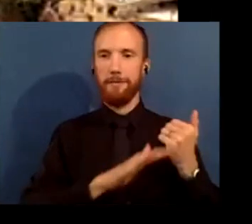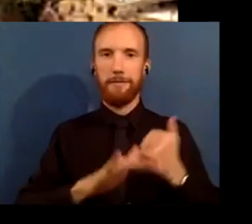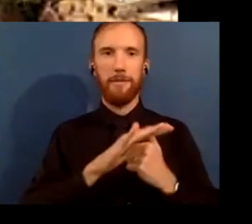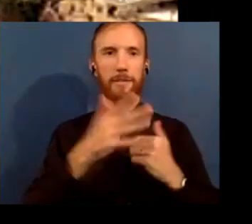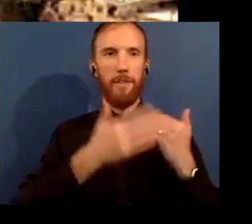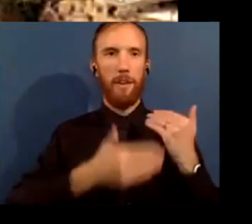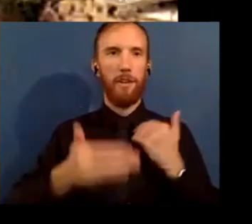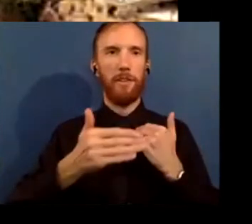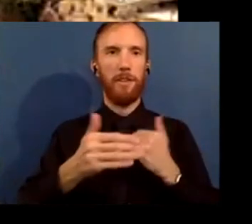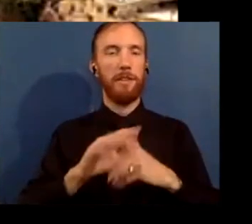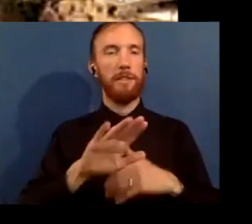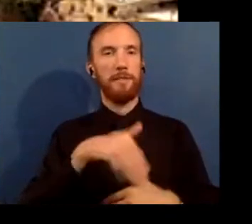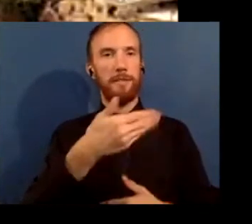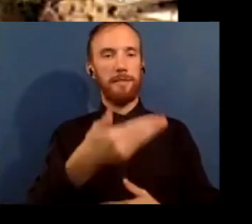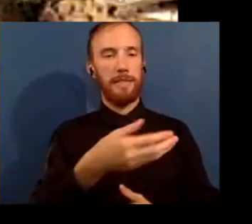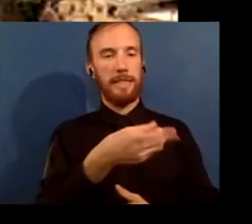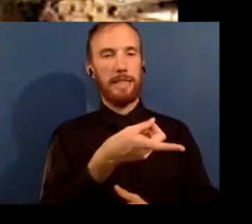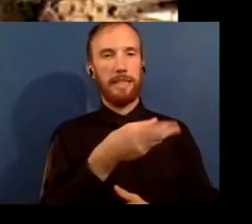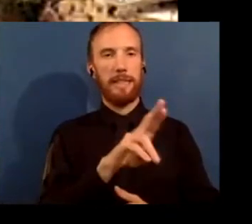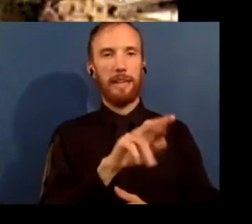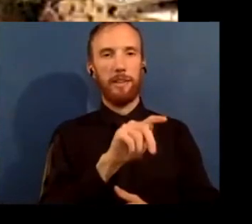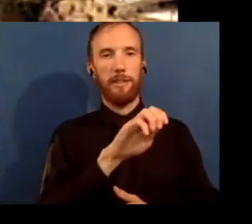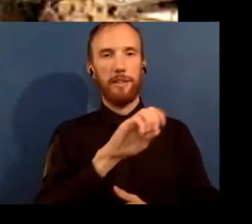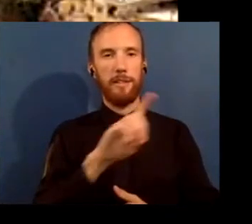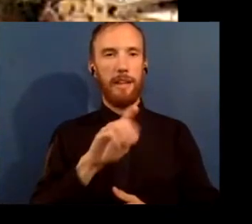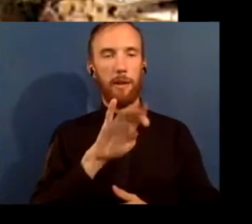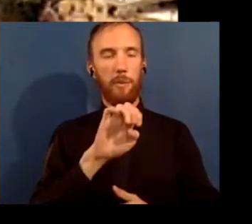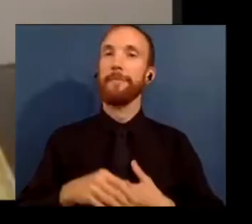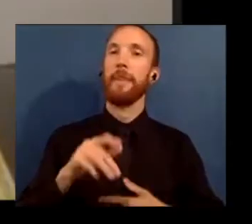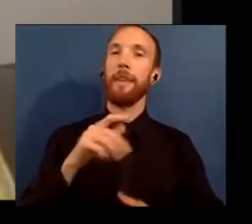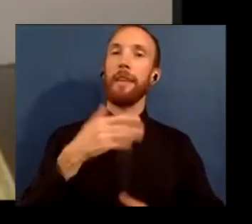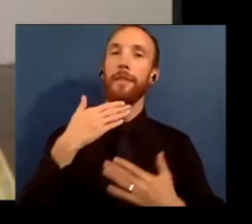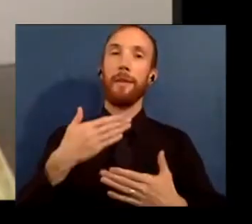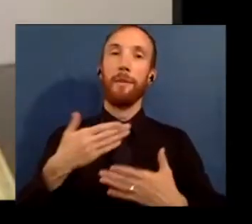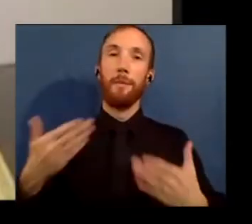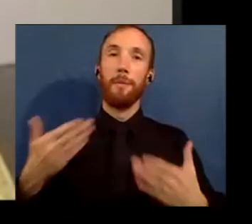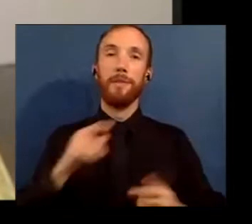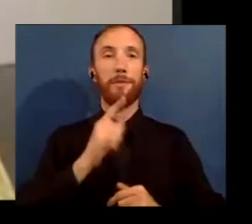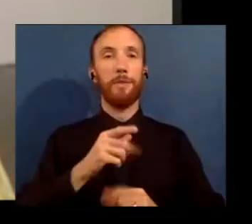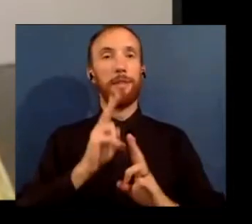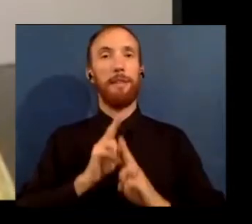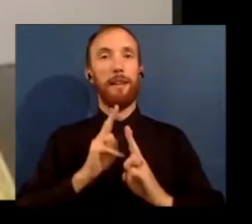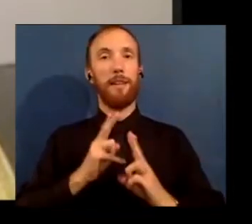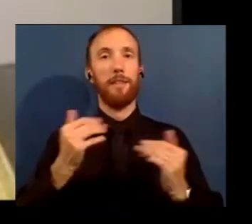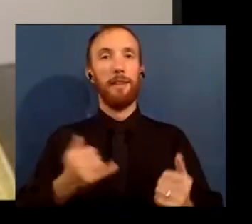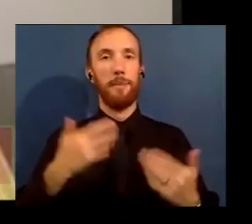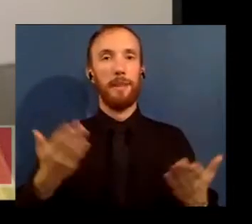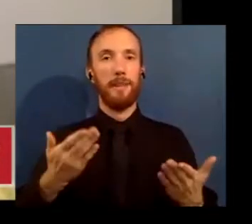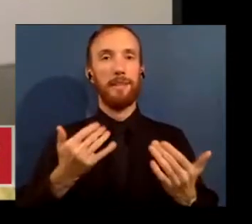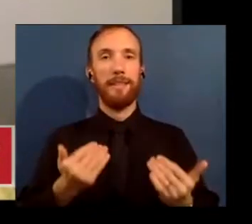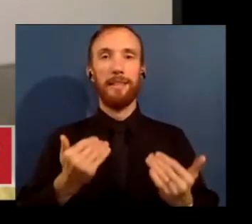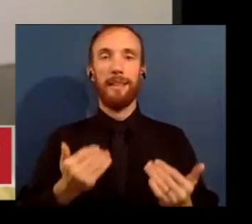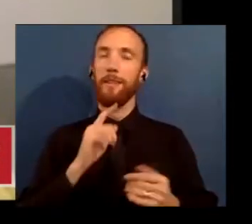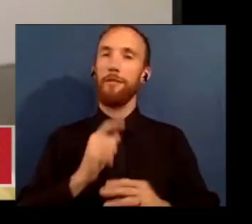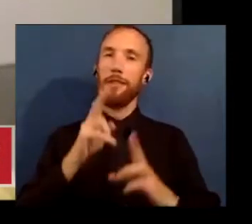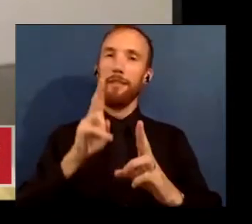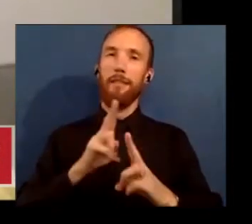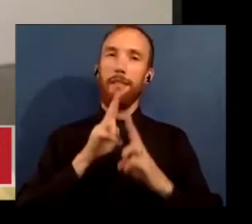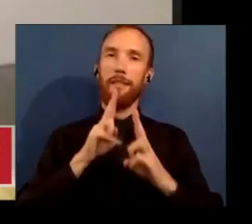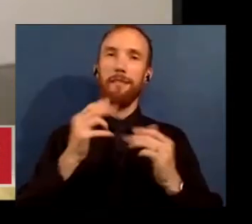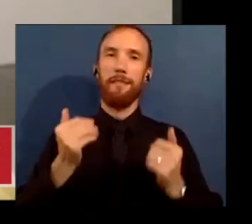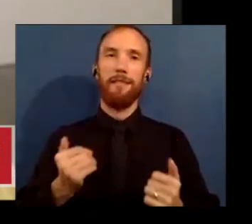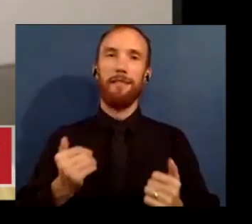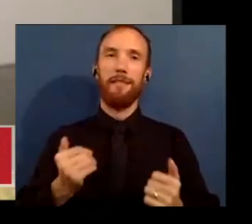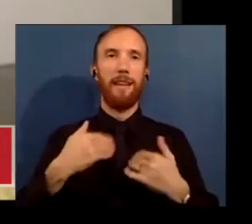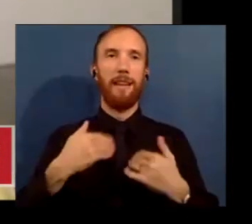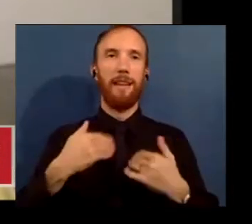the floor is now yours. Thank you so much for being here with us. It's such an honor to be here today. It's such an honor to have an